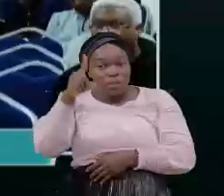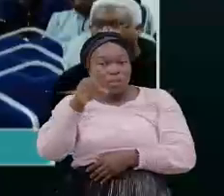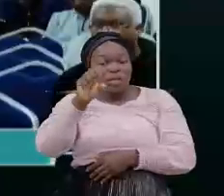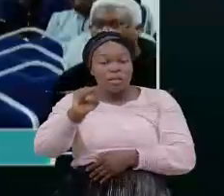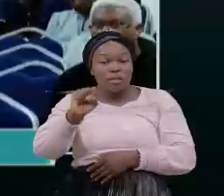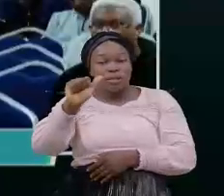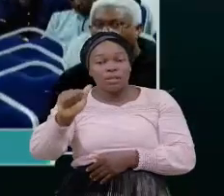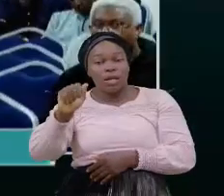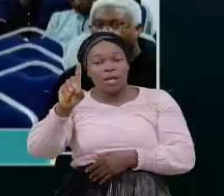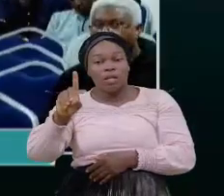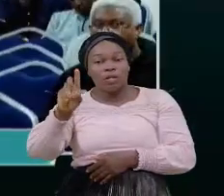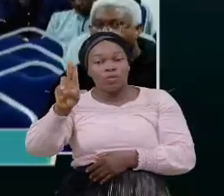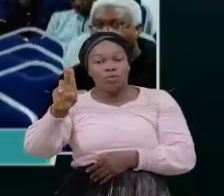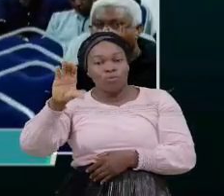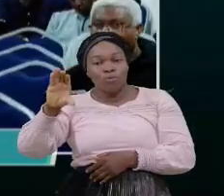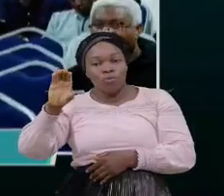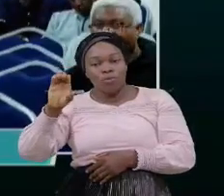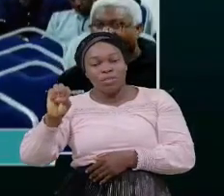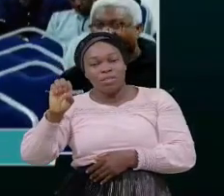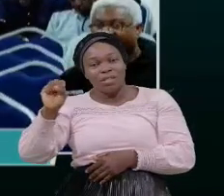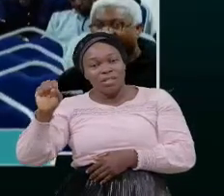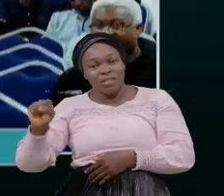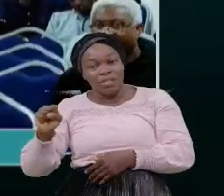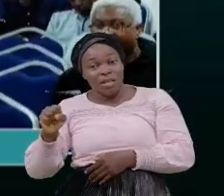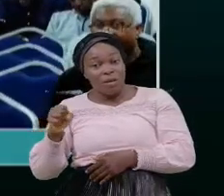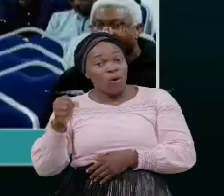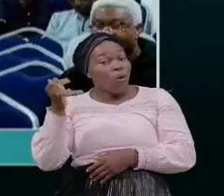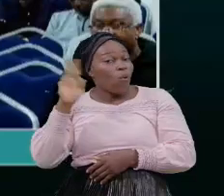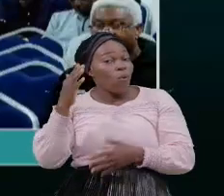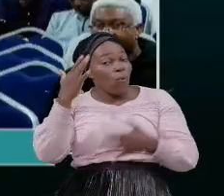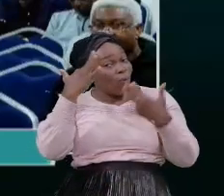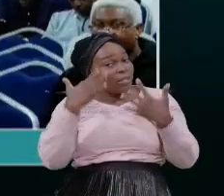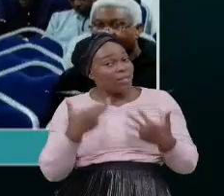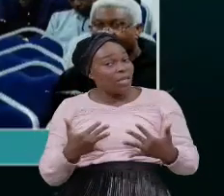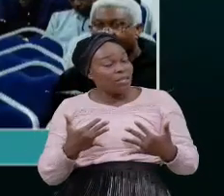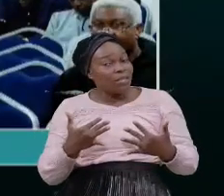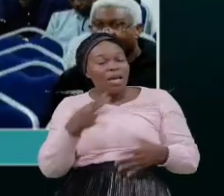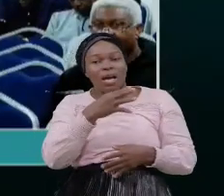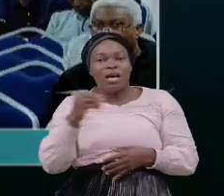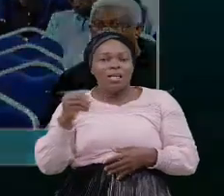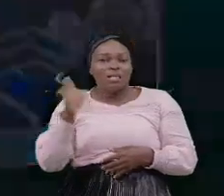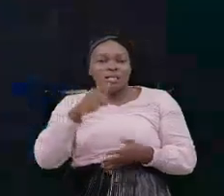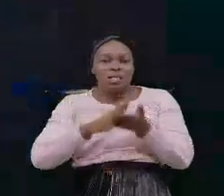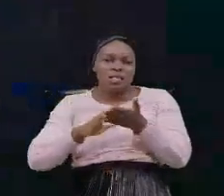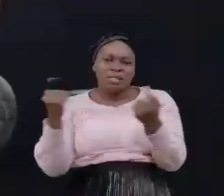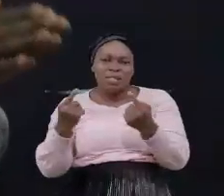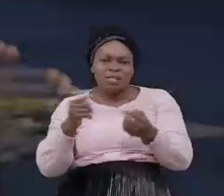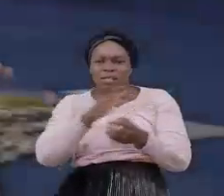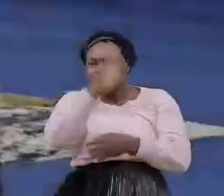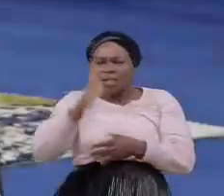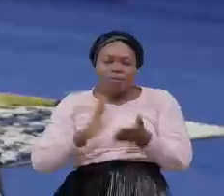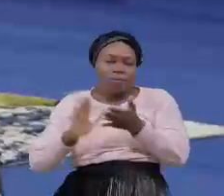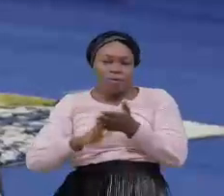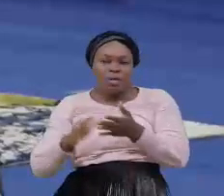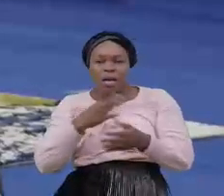They were sad. Their sins had not been forgiven. And he was always wondering, wondering, wondering. And they were sad, you